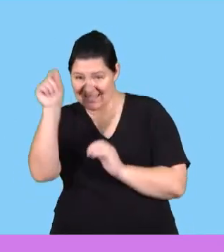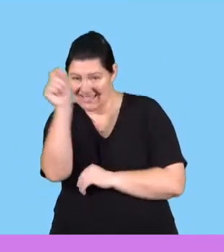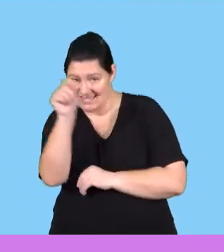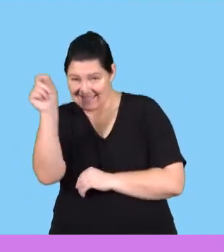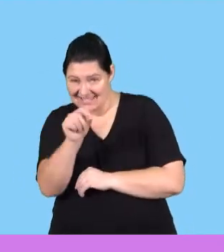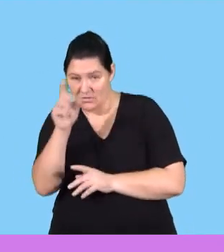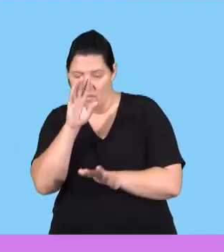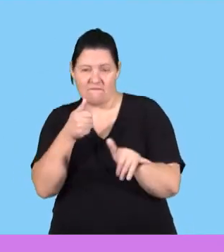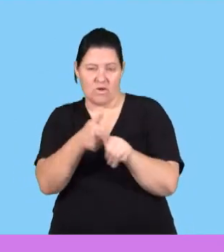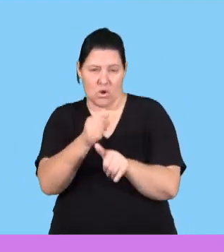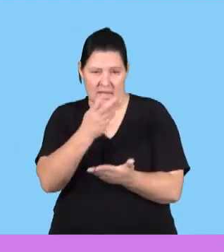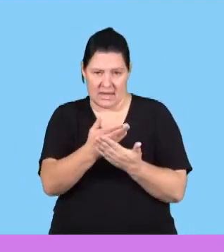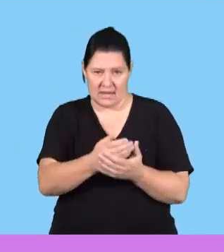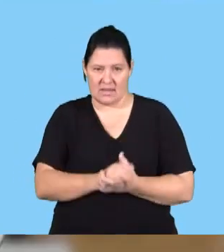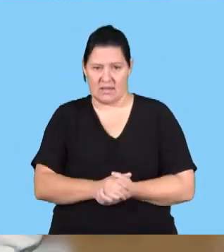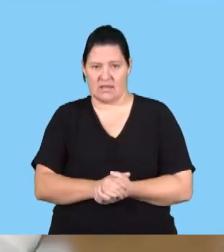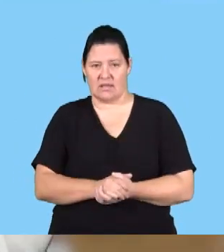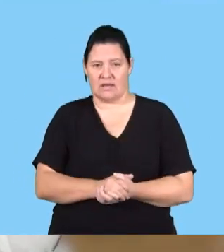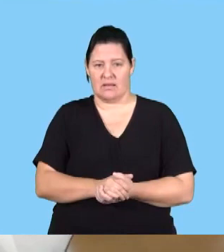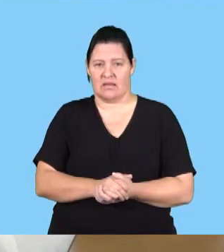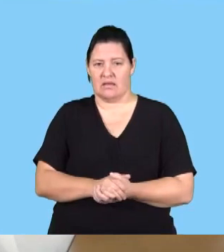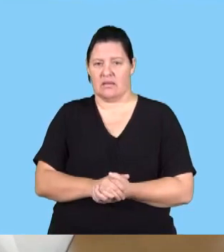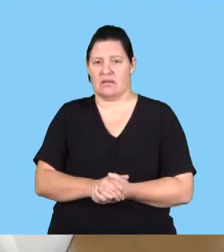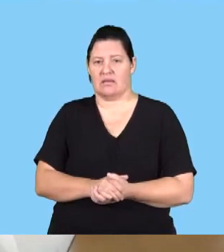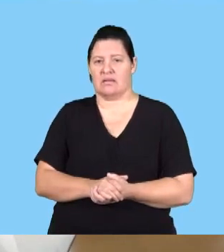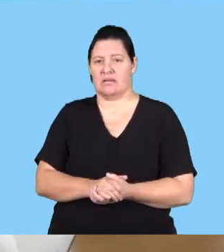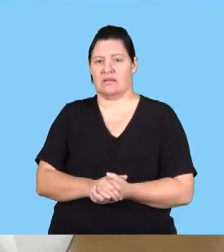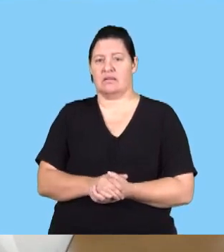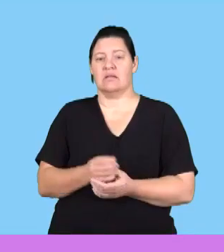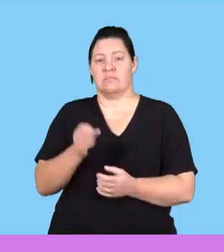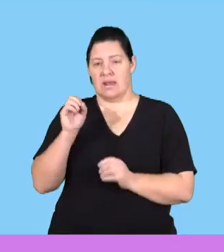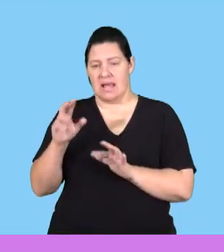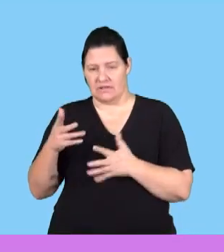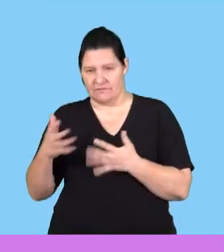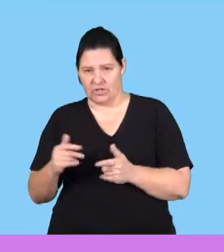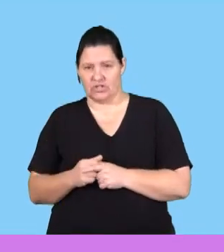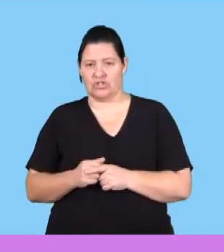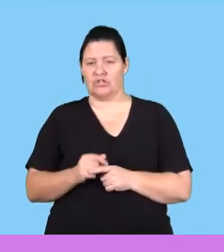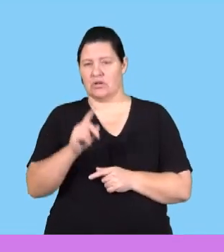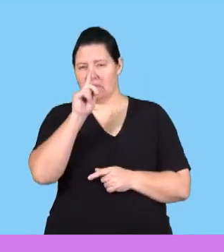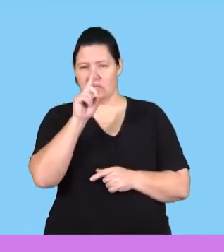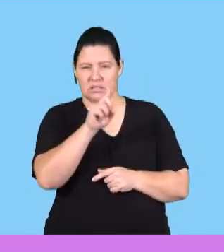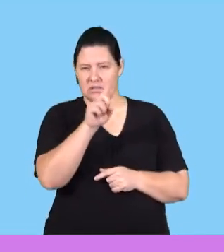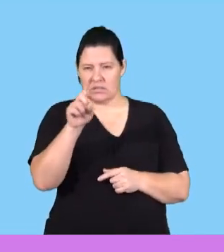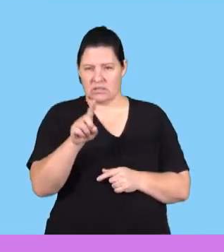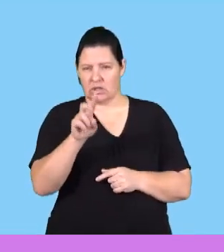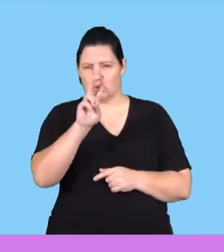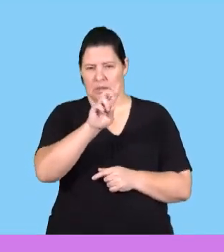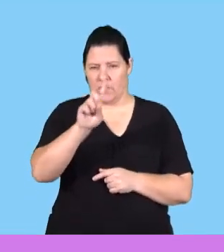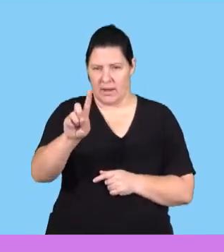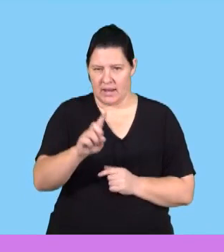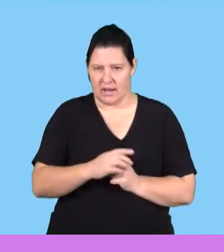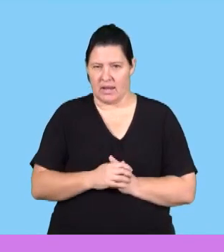how important it is to track? Okay, then we are now at, we already listed 18. Then I see